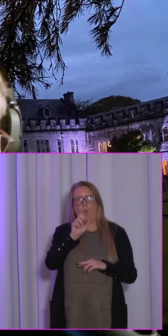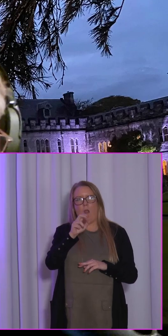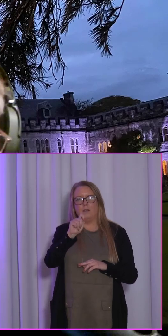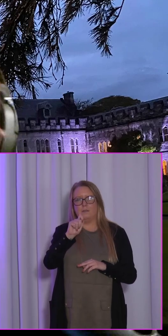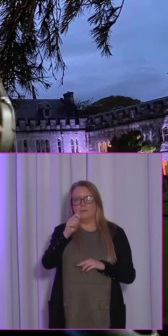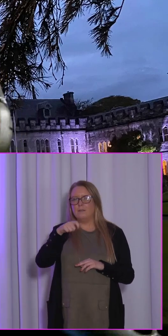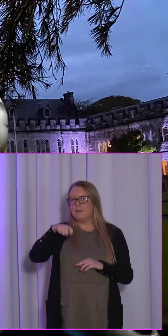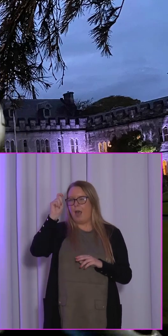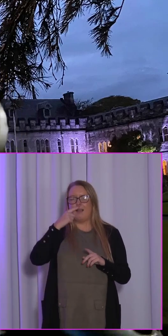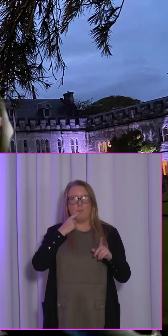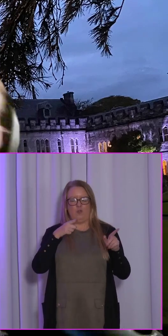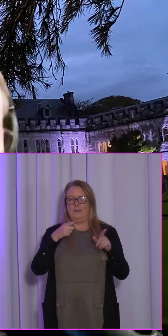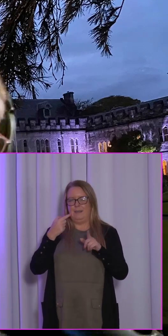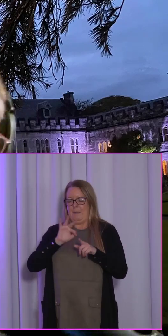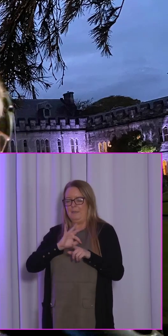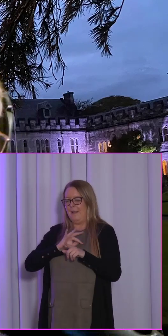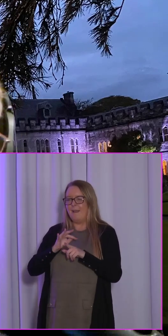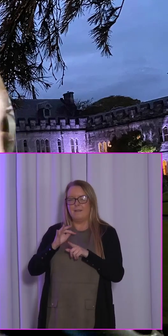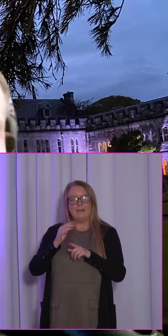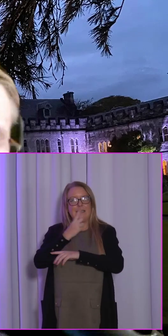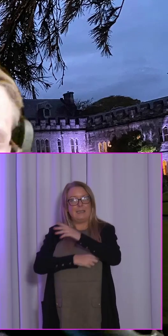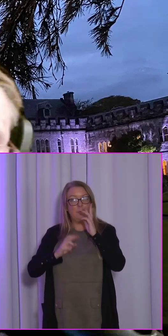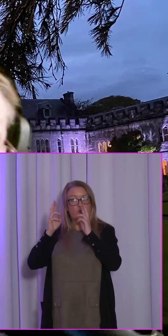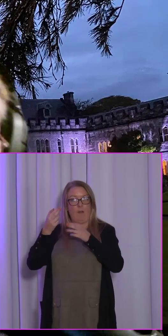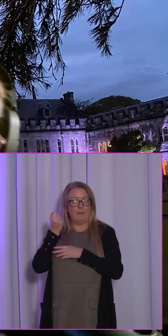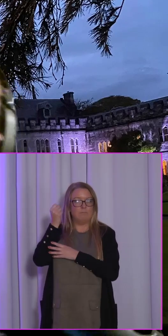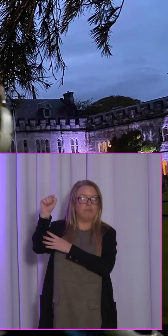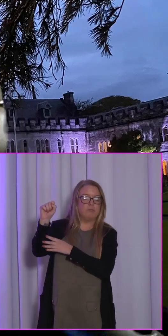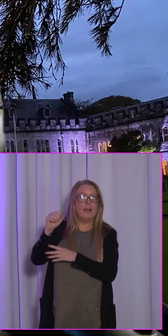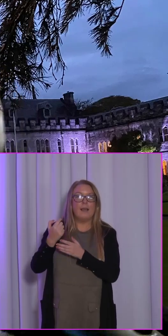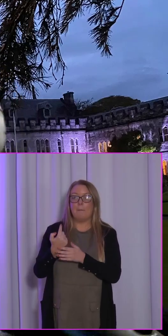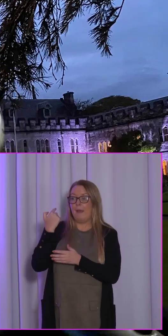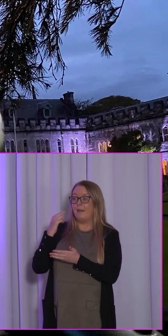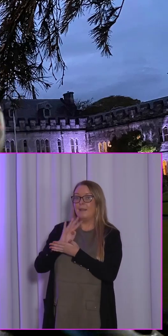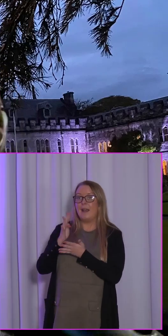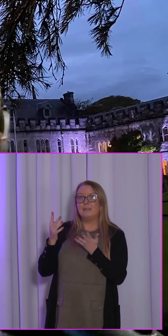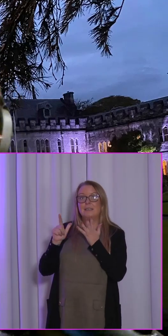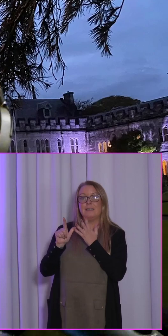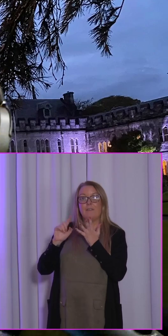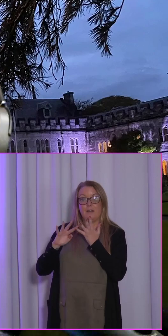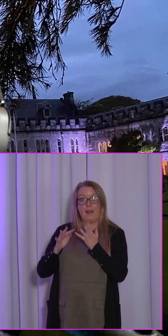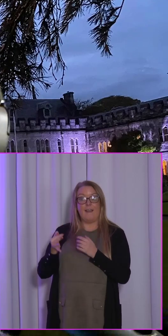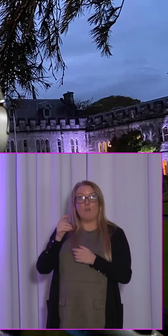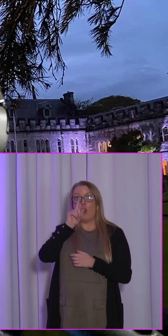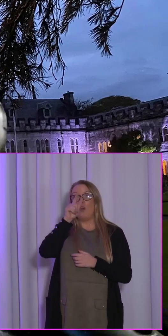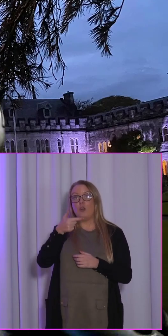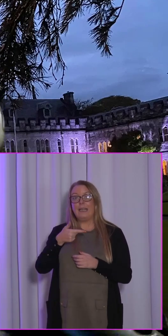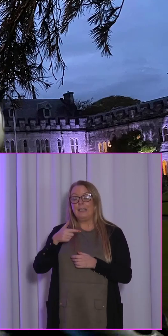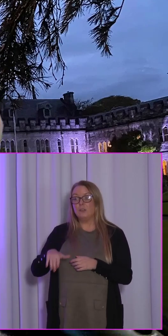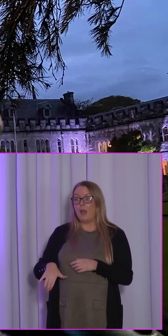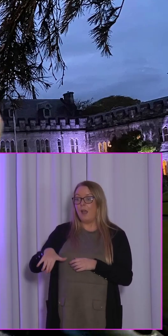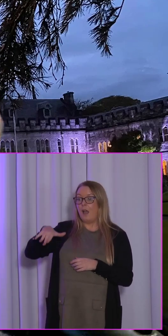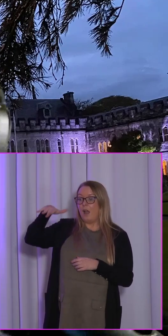rights movement people way back in 1979 said, if you're lucky to live long enough, you'll